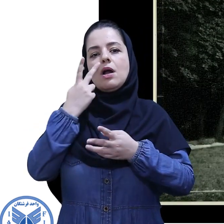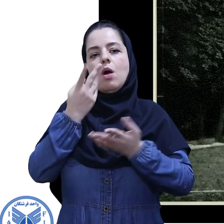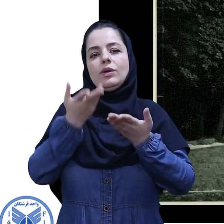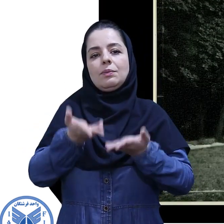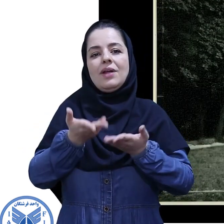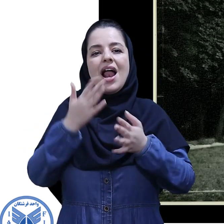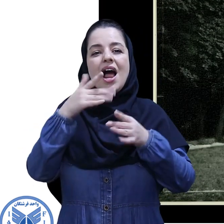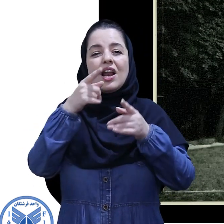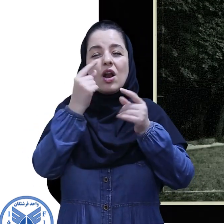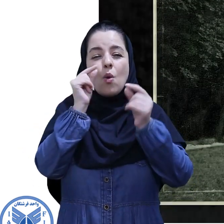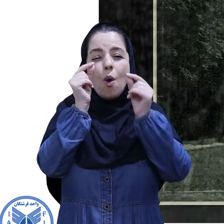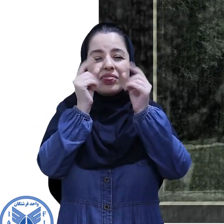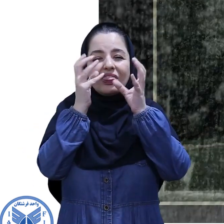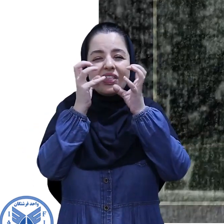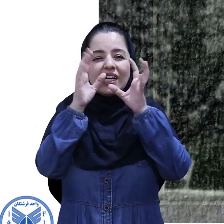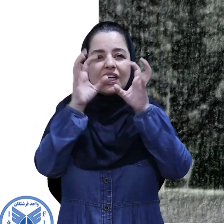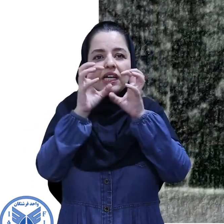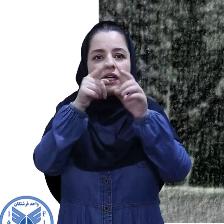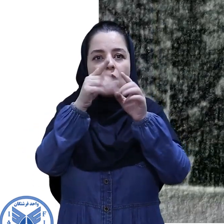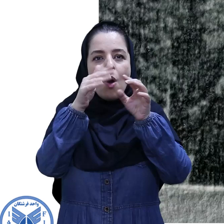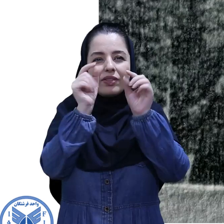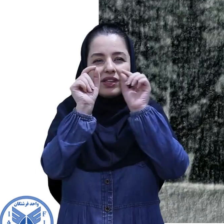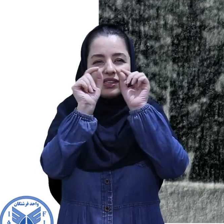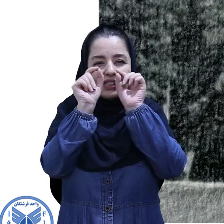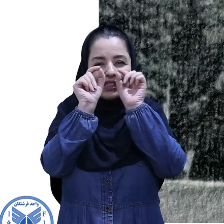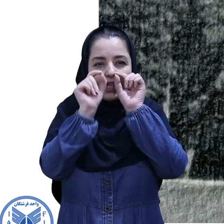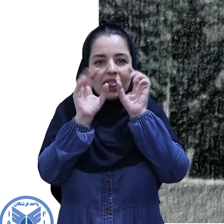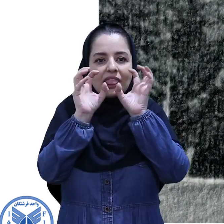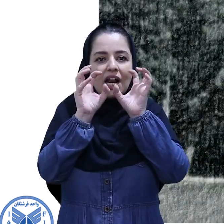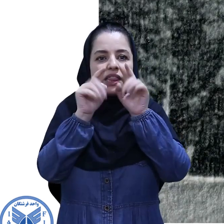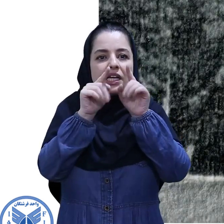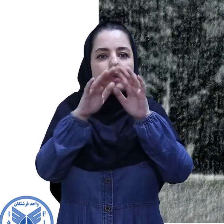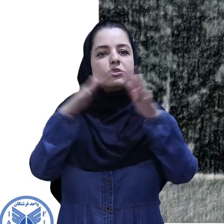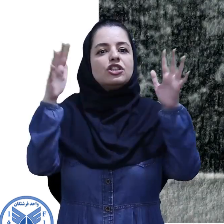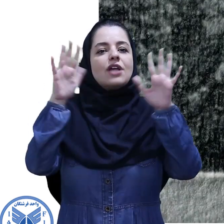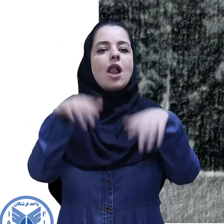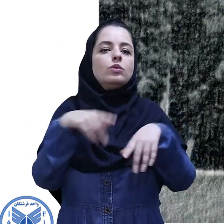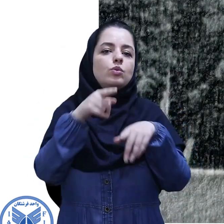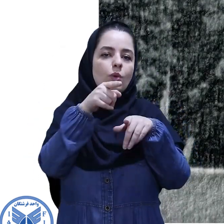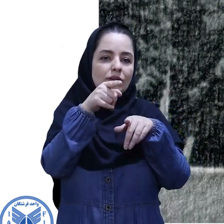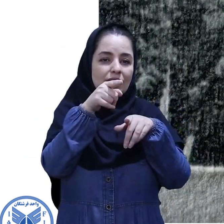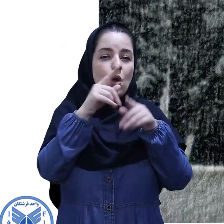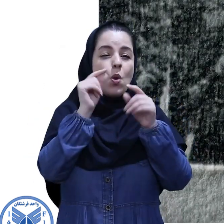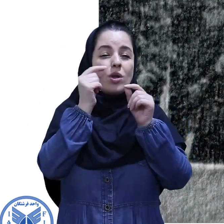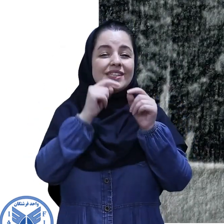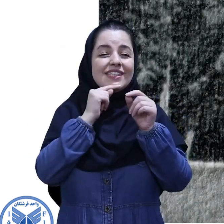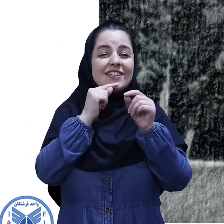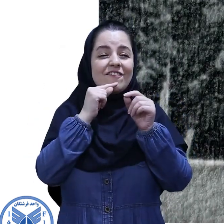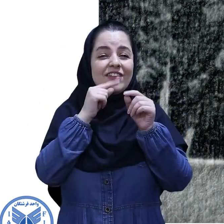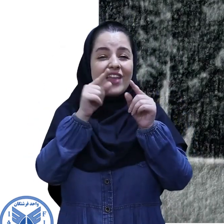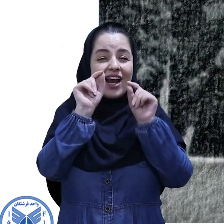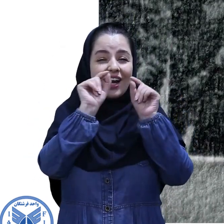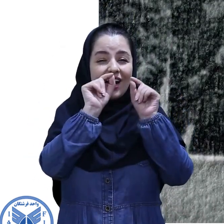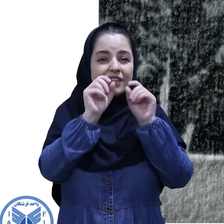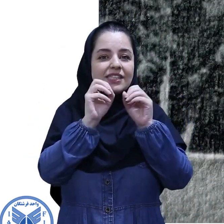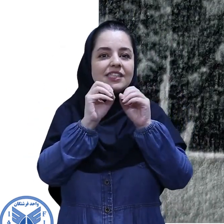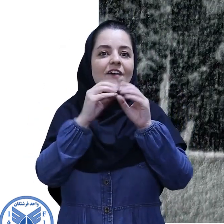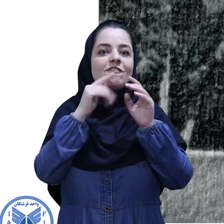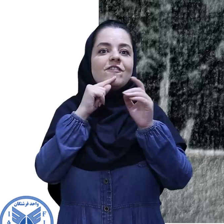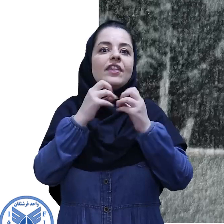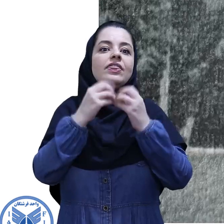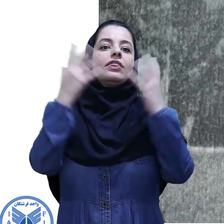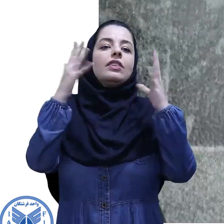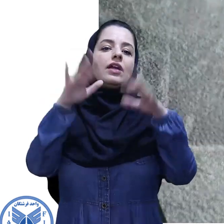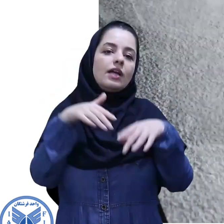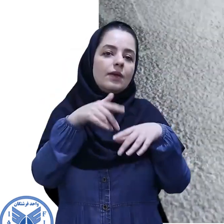the darker the picture, the thicker the deposit of gum. And the whiter the picture, the more you're getting towards the